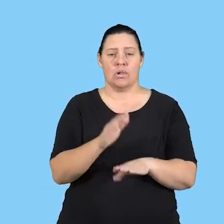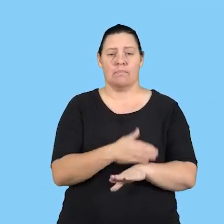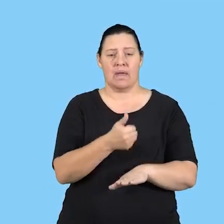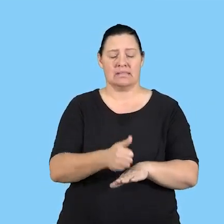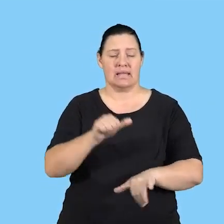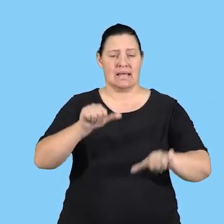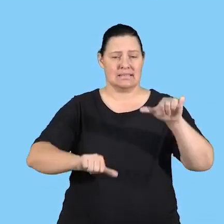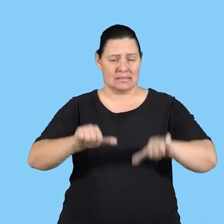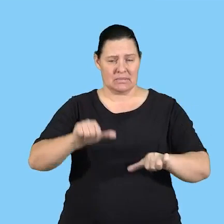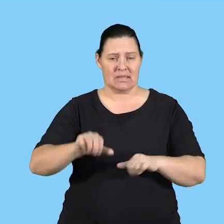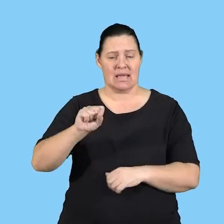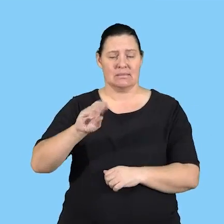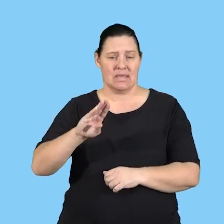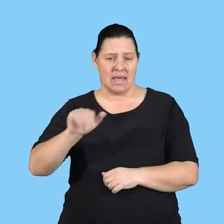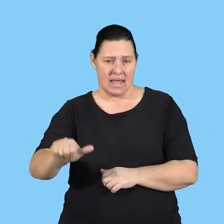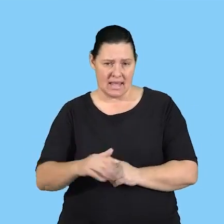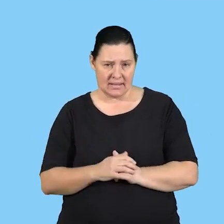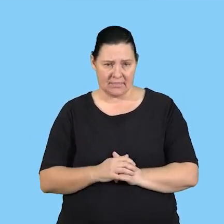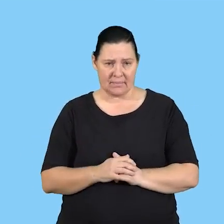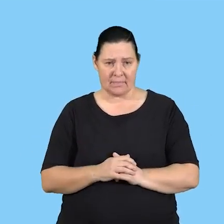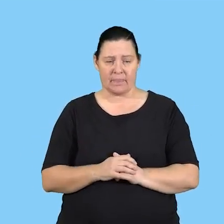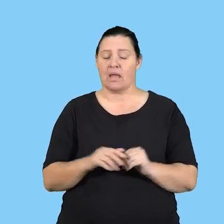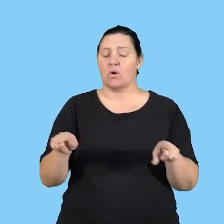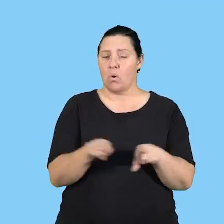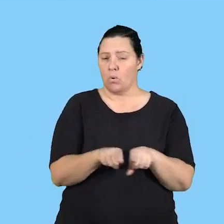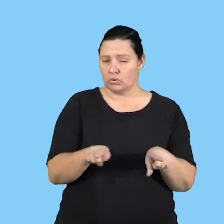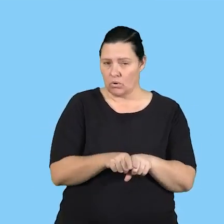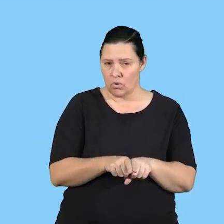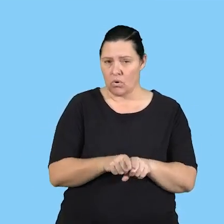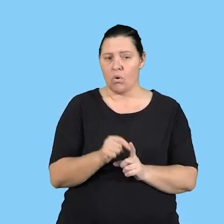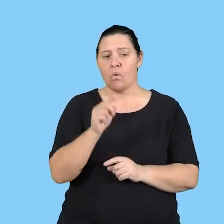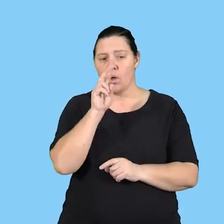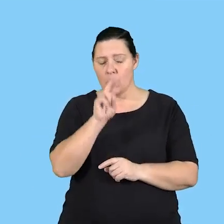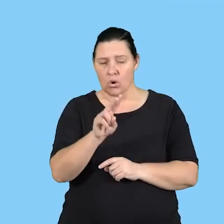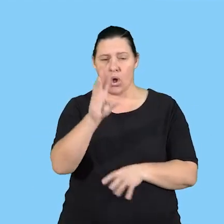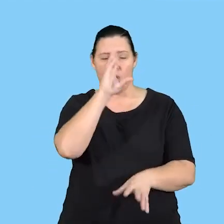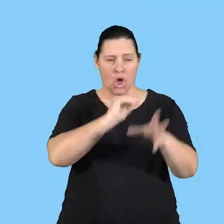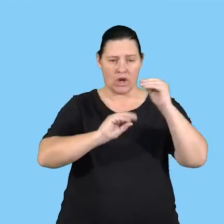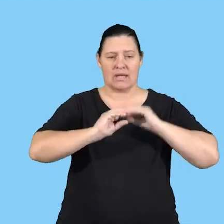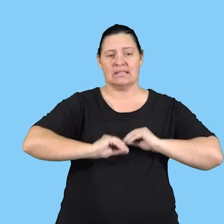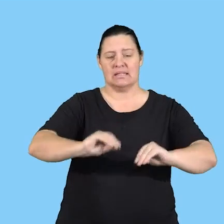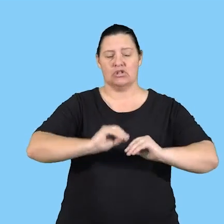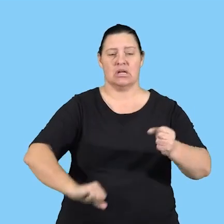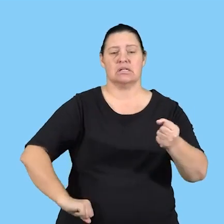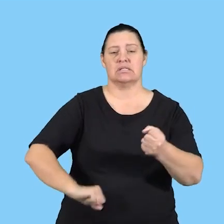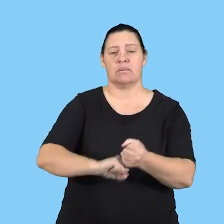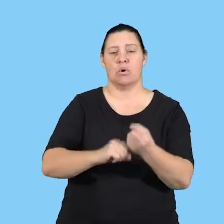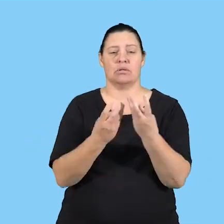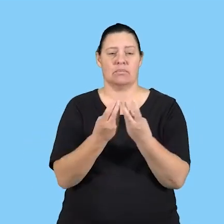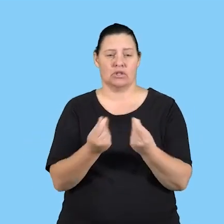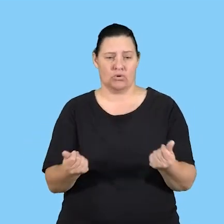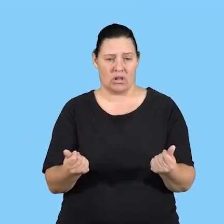the school-based assessments as well as the learner-teacher